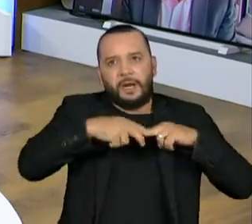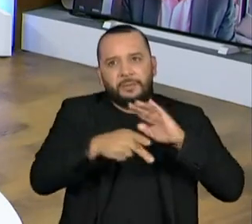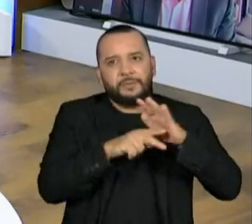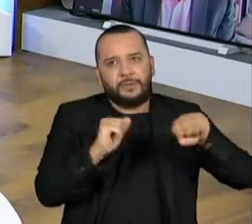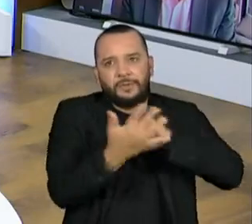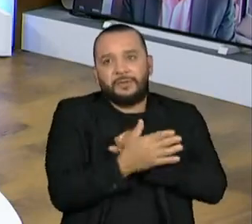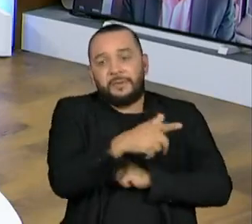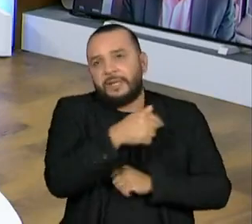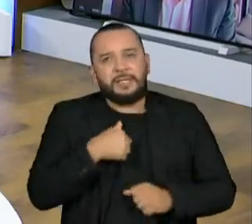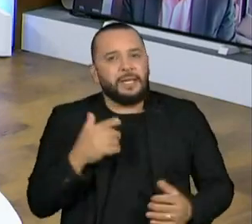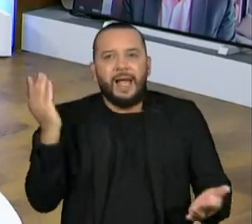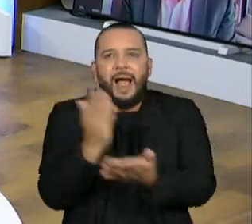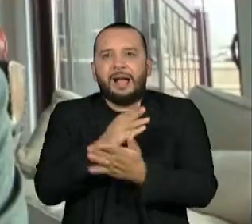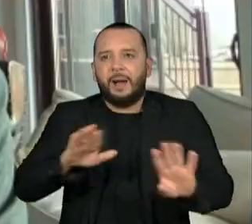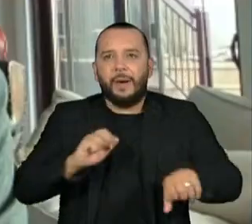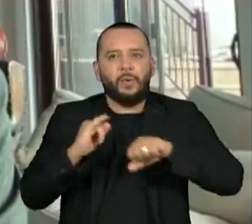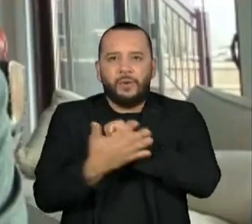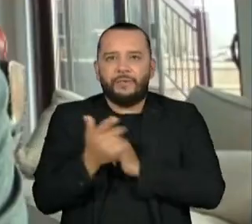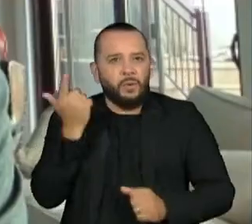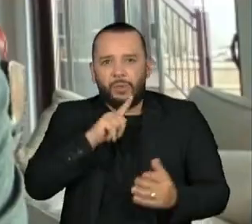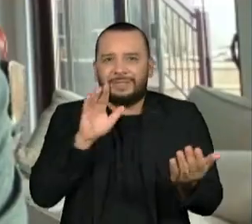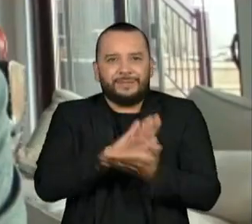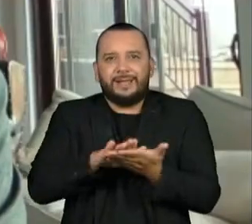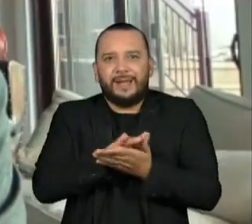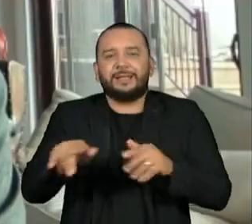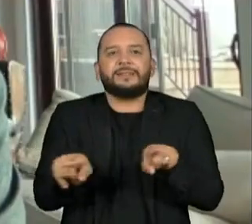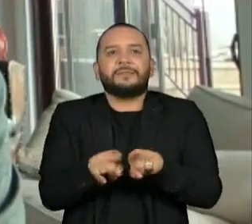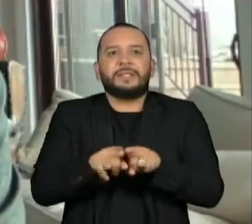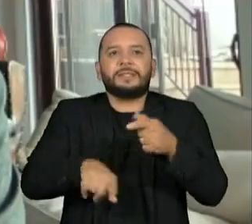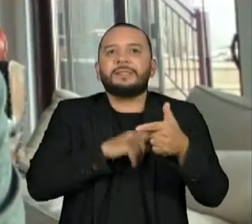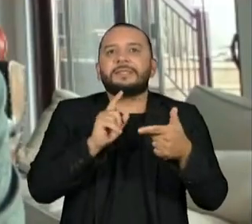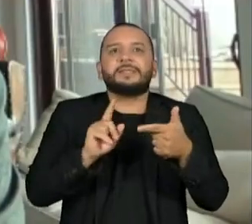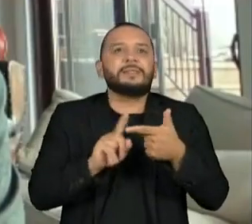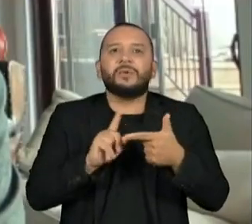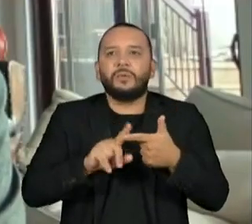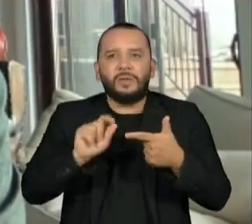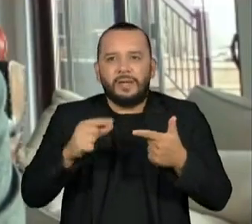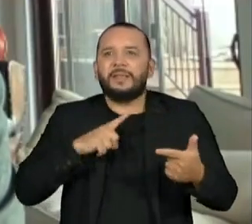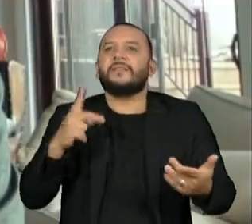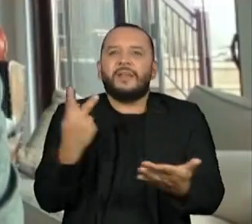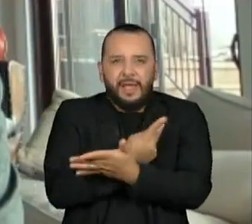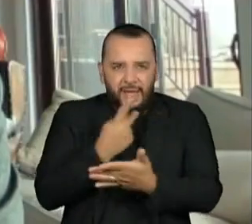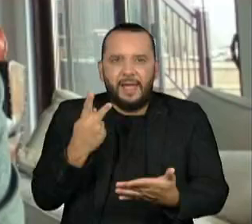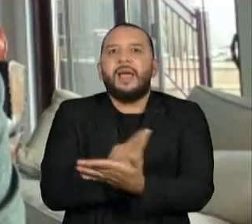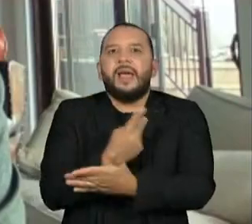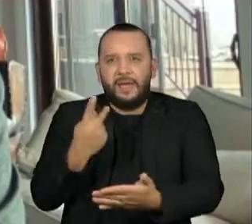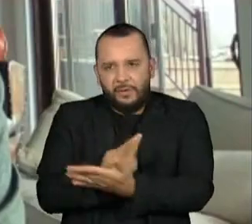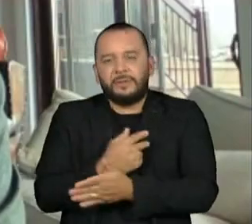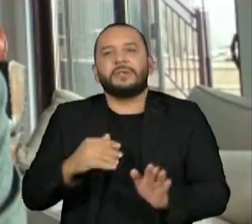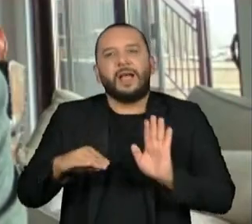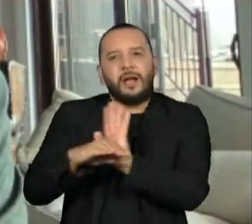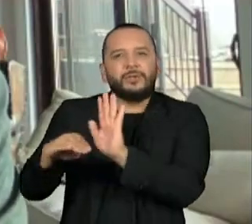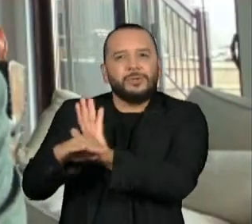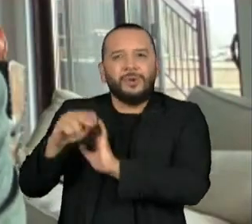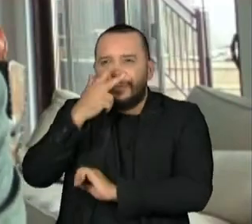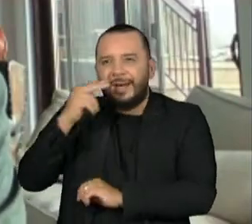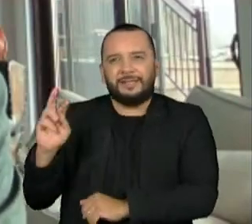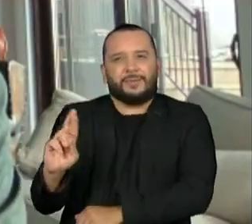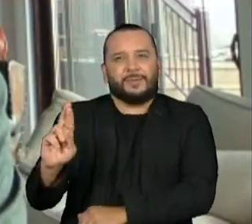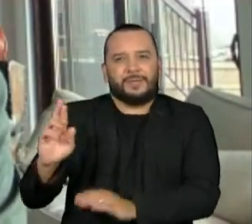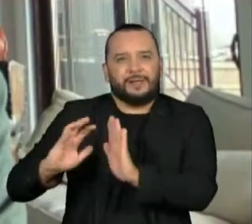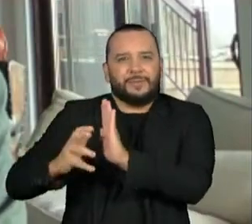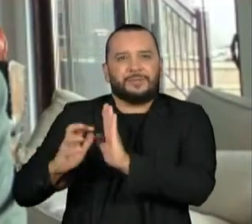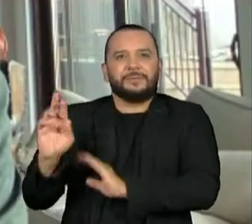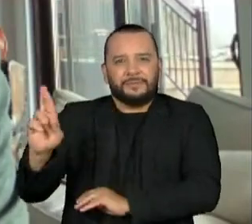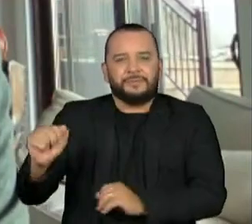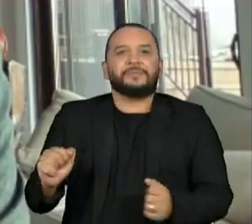end it when he'd gone. Secondly, they made a whole series of mistakes that have really helped the Republicans. Inflation has become an